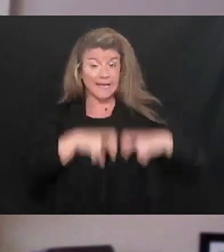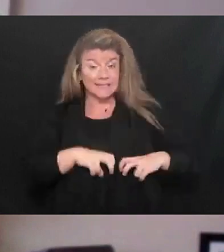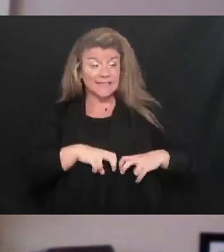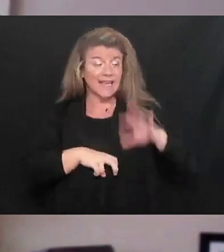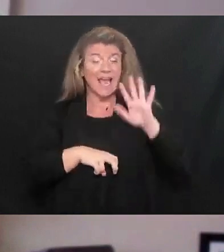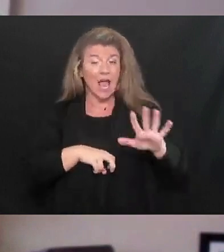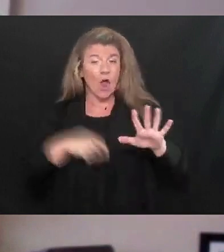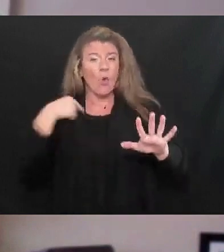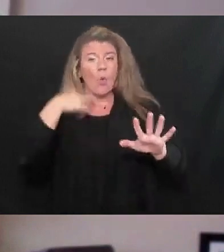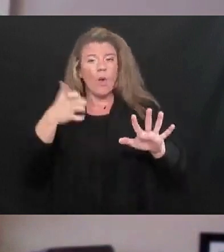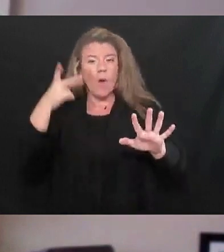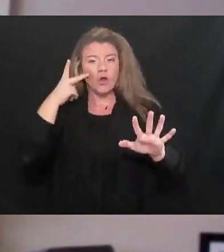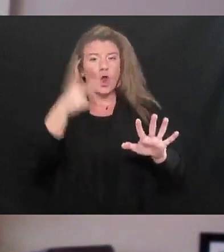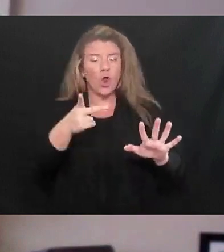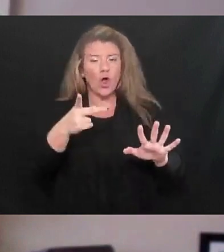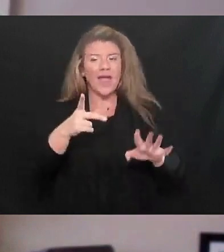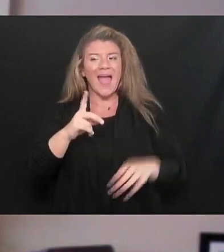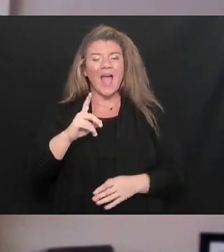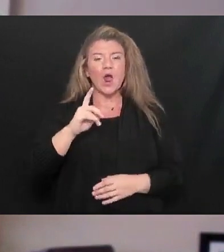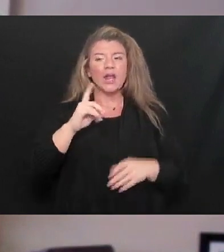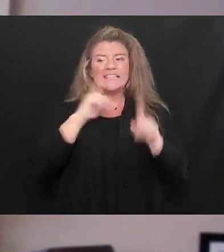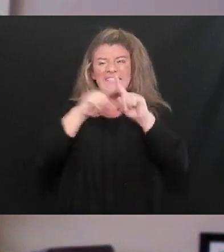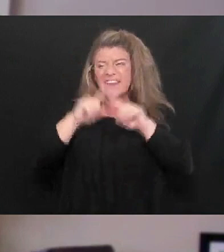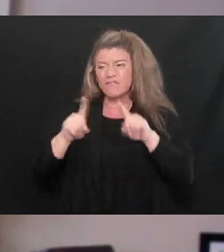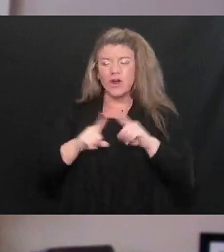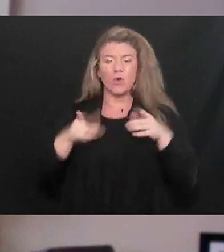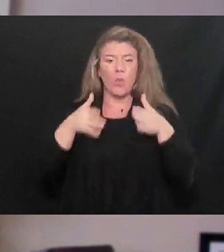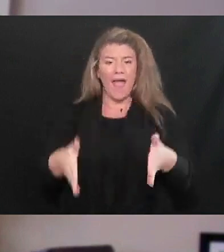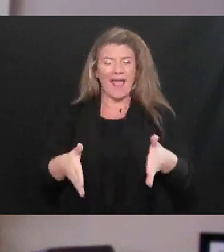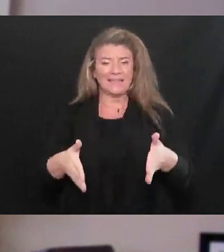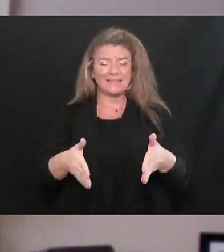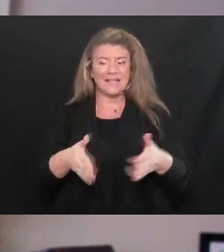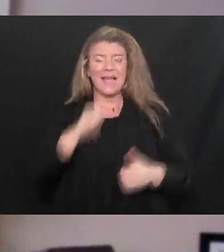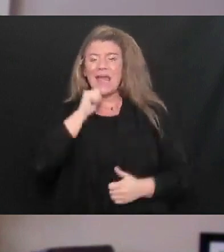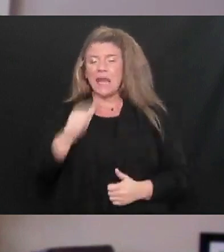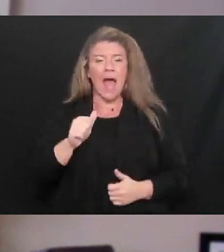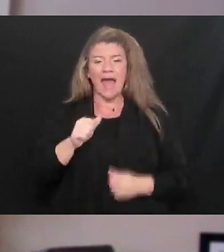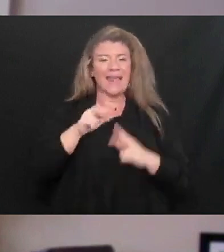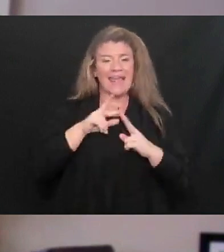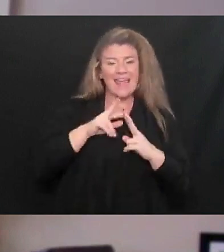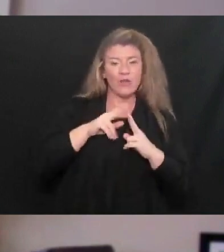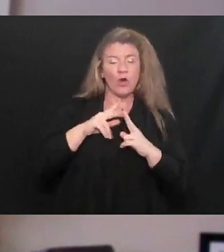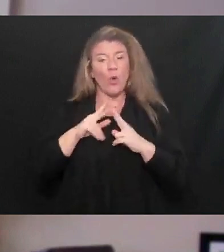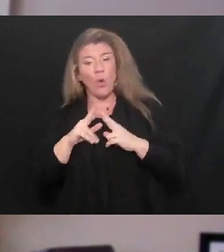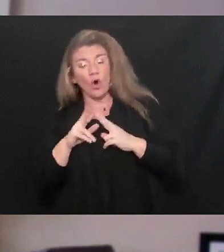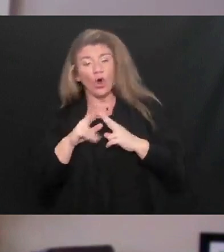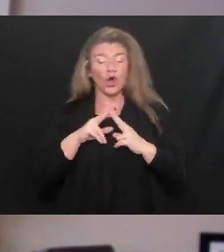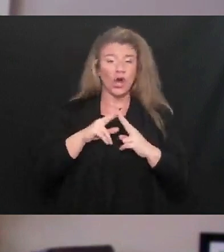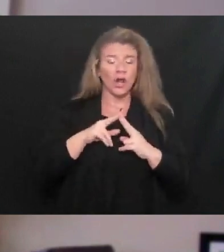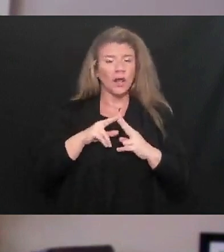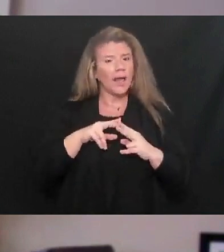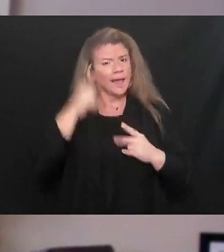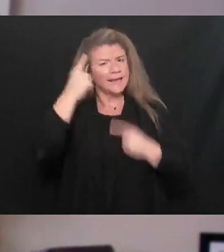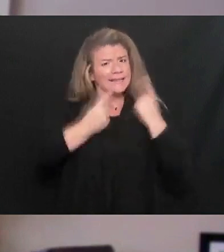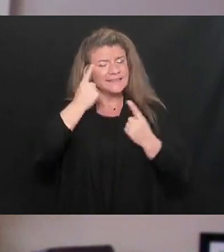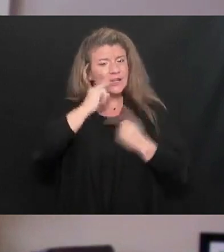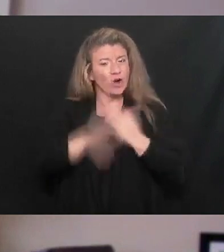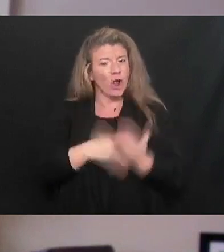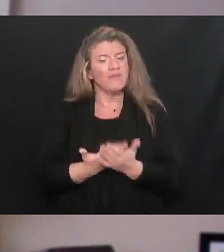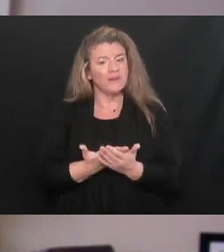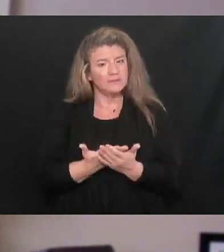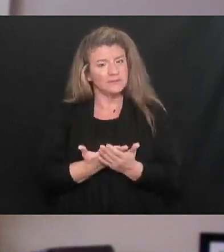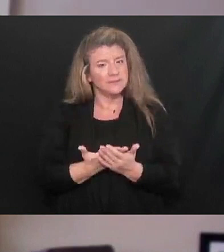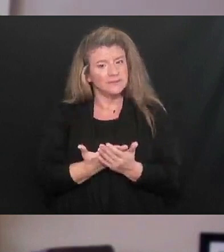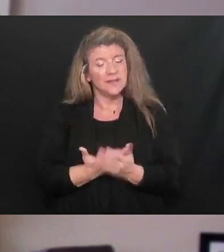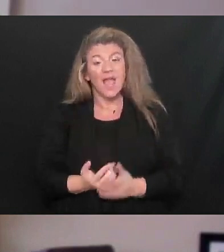want to look at layered mitigation strategies. So not either or, but to have people consider all the above. And one of the